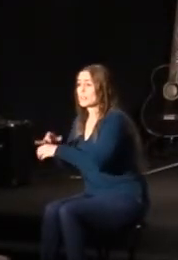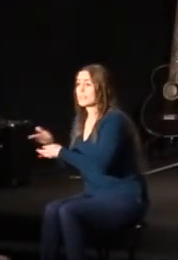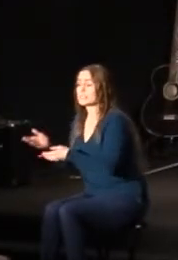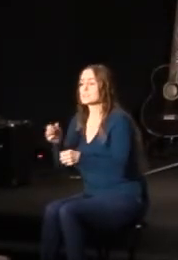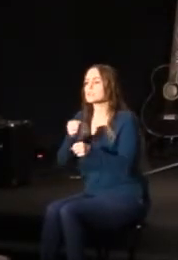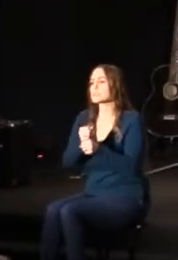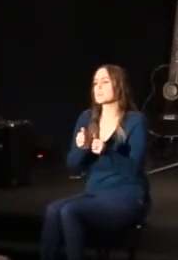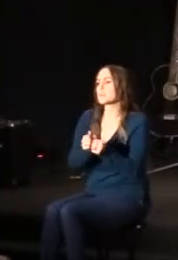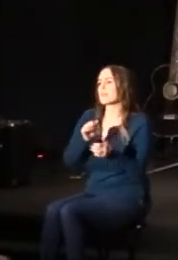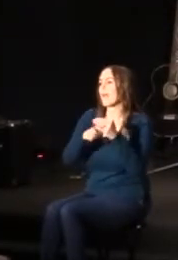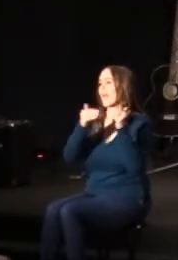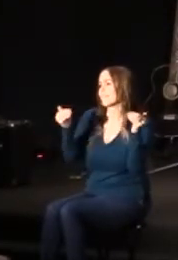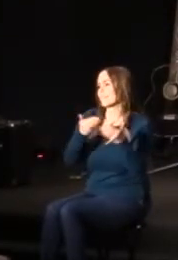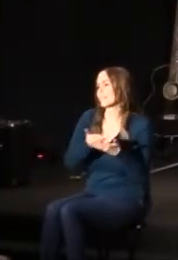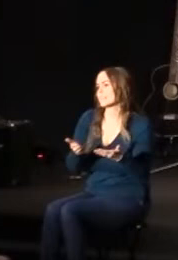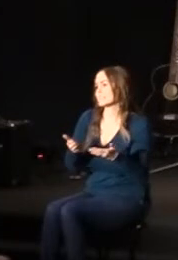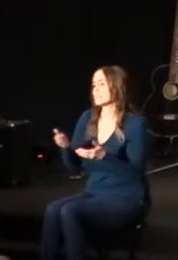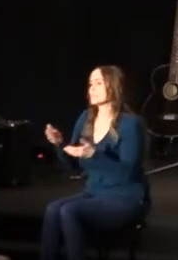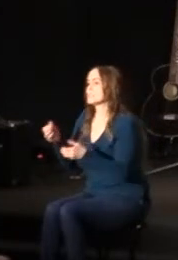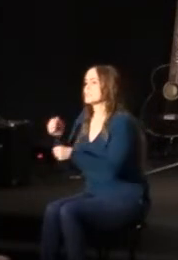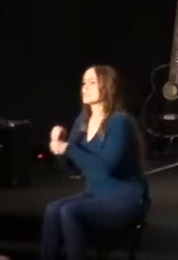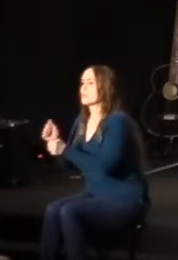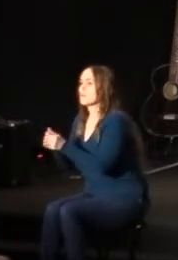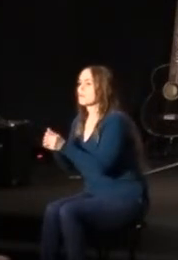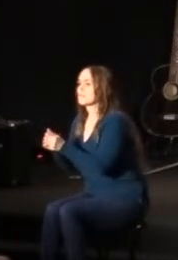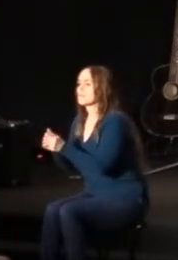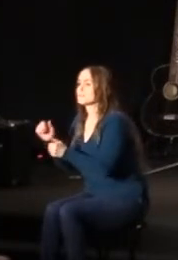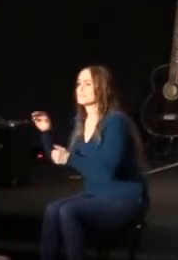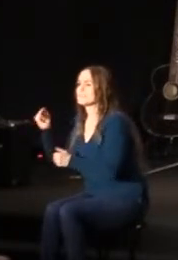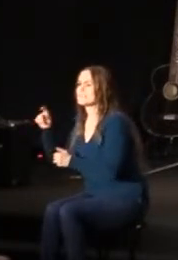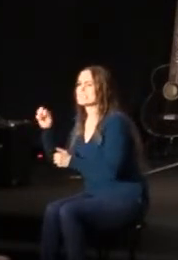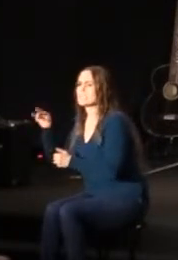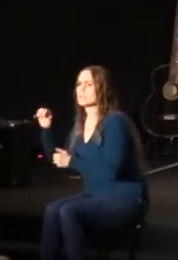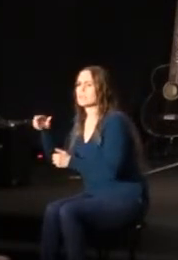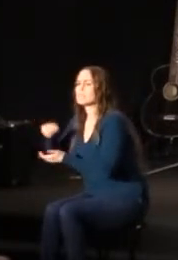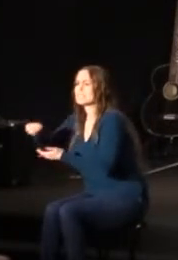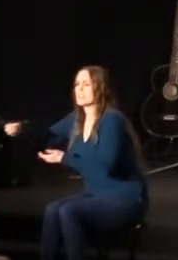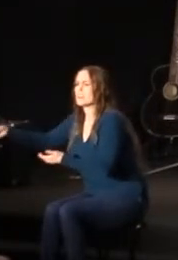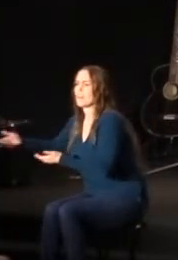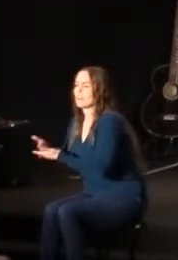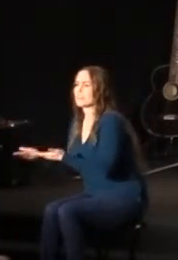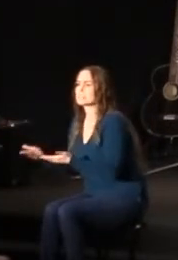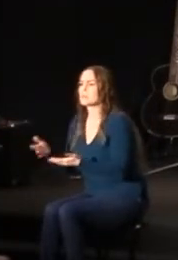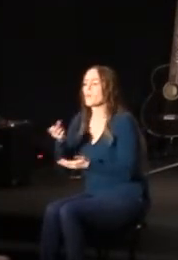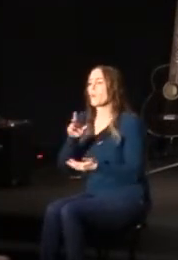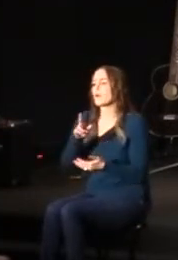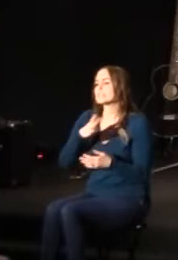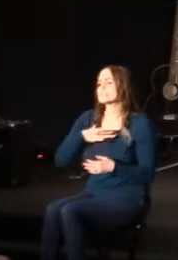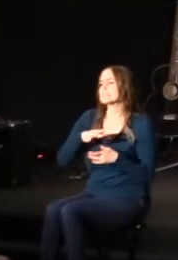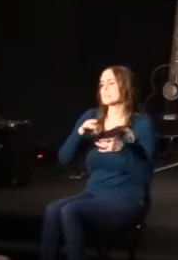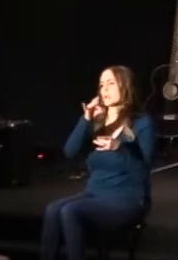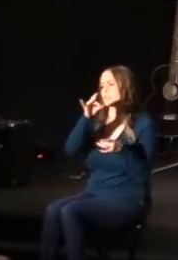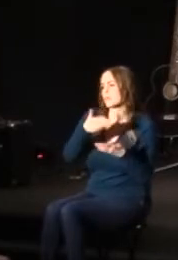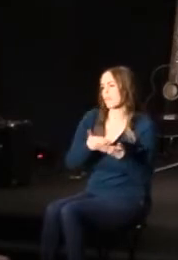heavenly things. Trusted with material things, trusted with spiritual things. That's the biblical principle. And the